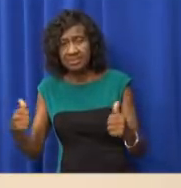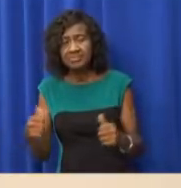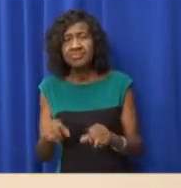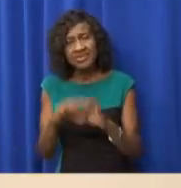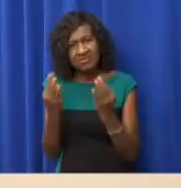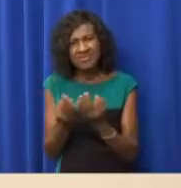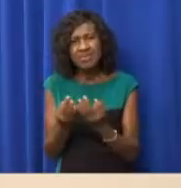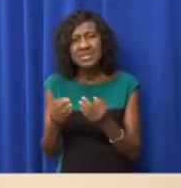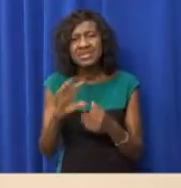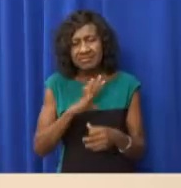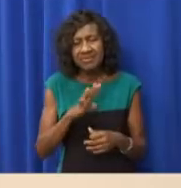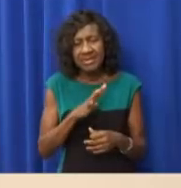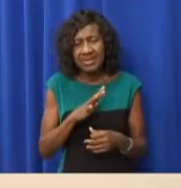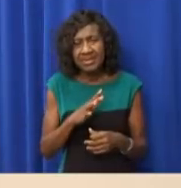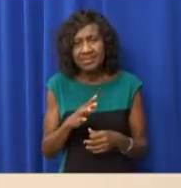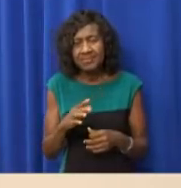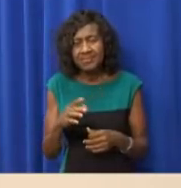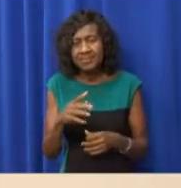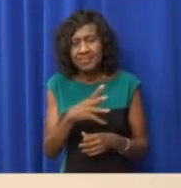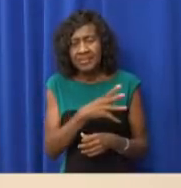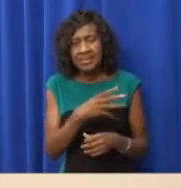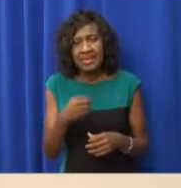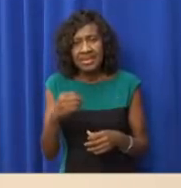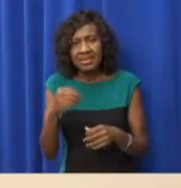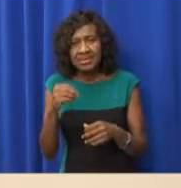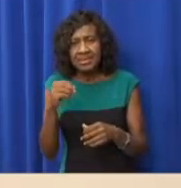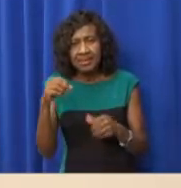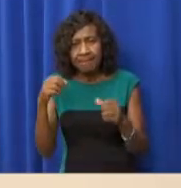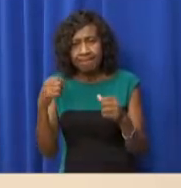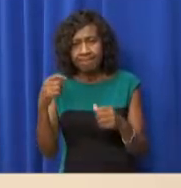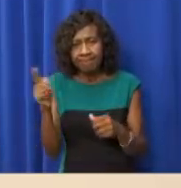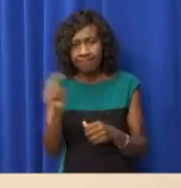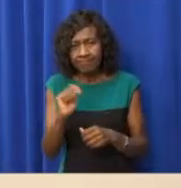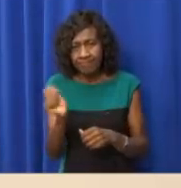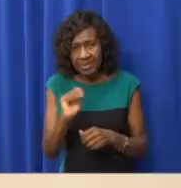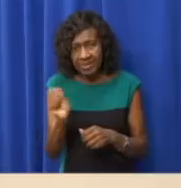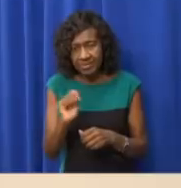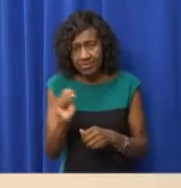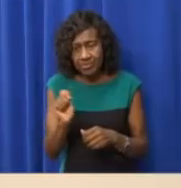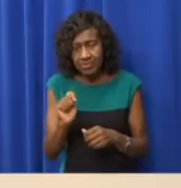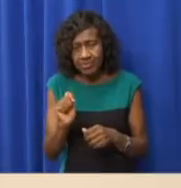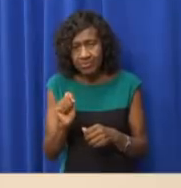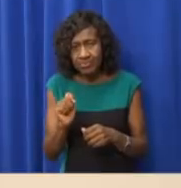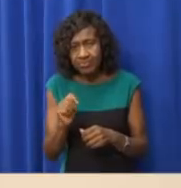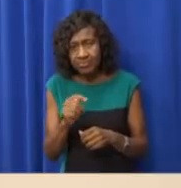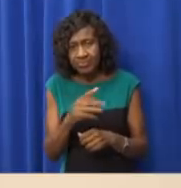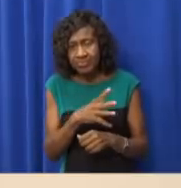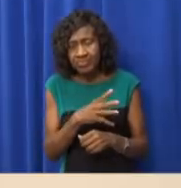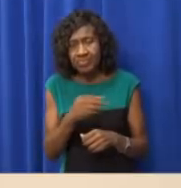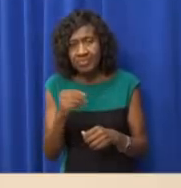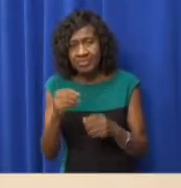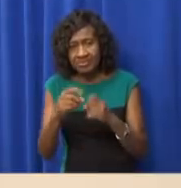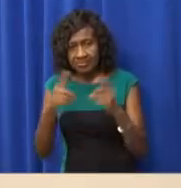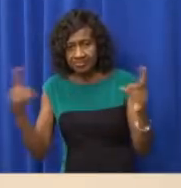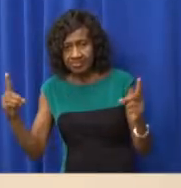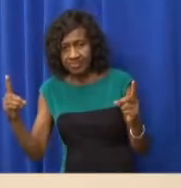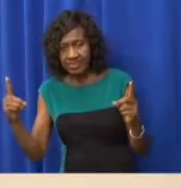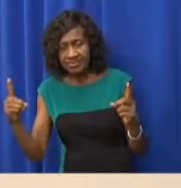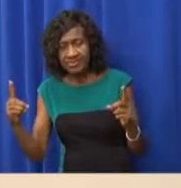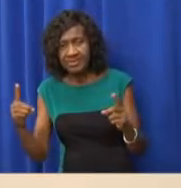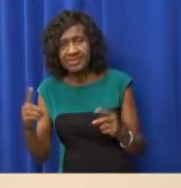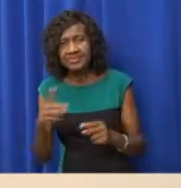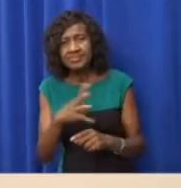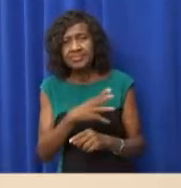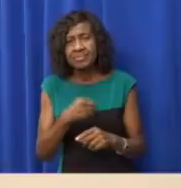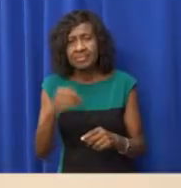Social distancing must be maintained in restrooms and waiting areas. All seating from the bar areas, that is around the